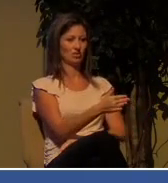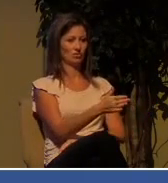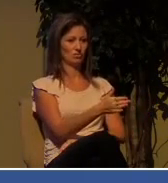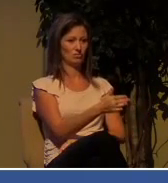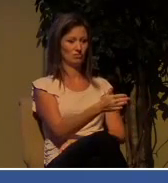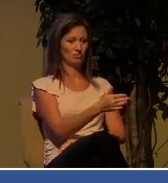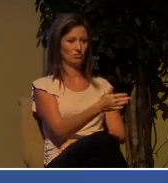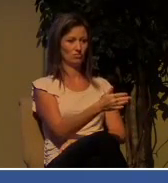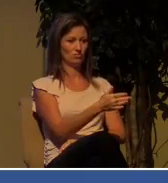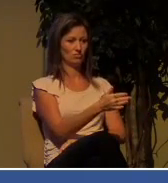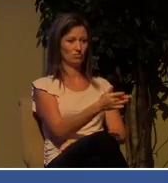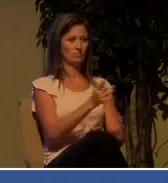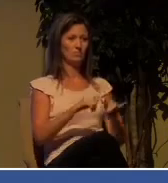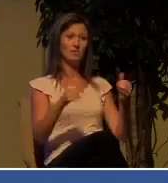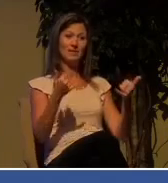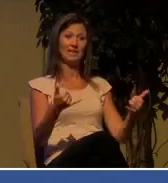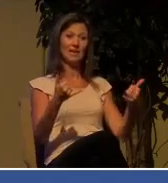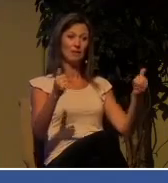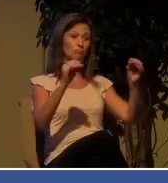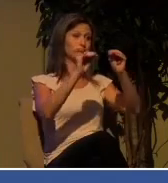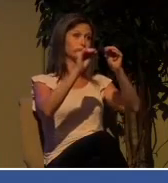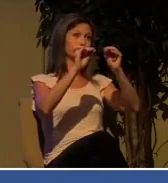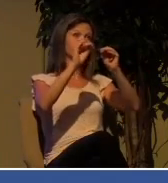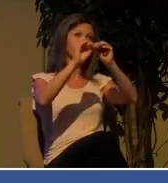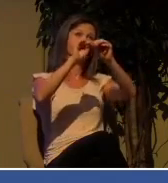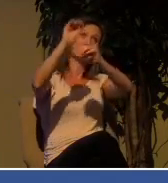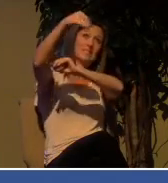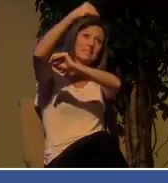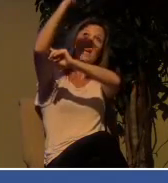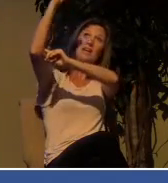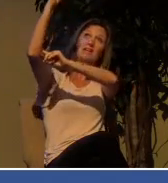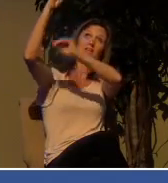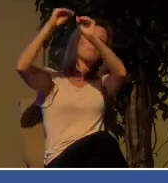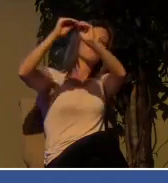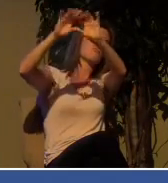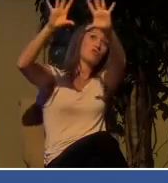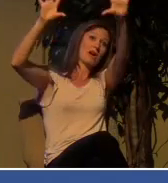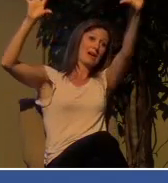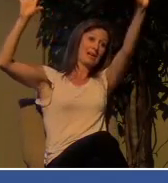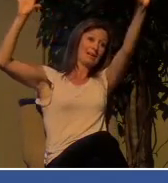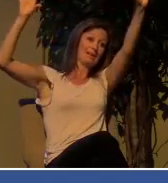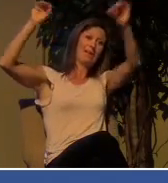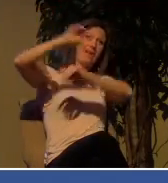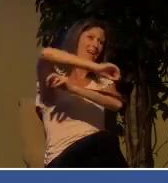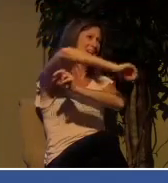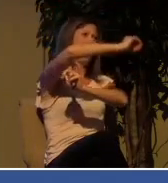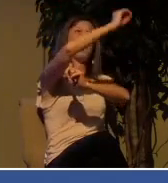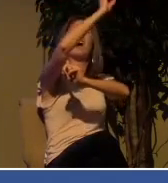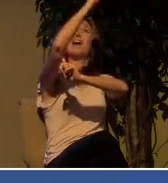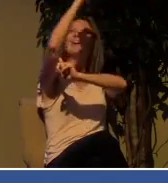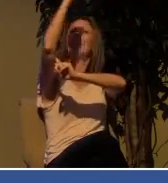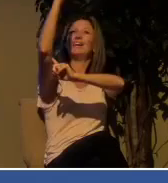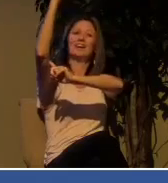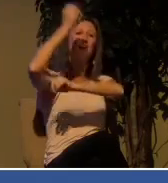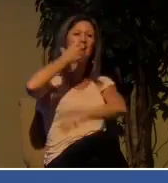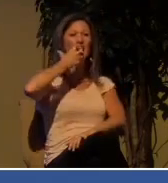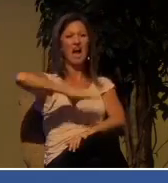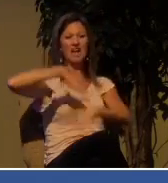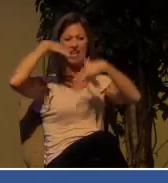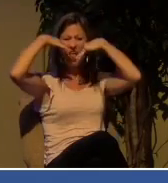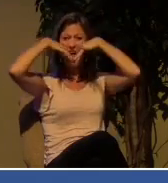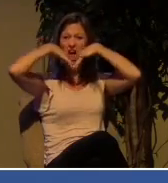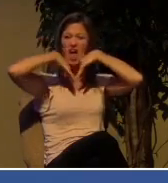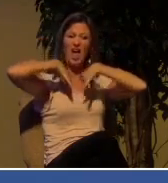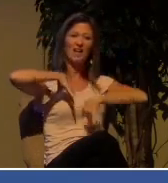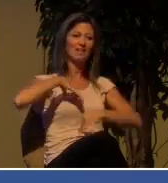But now it's broad daylight. The sun's come out. It's higher in the sky. It's hot. And